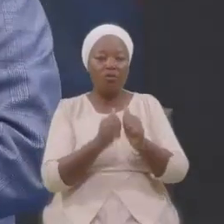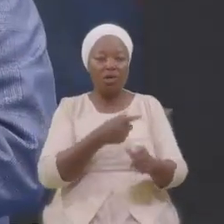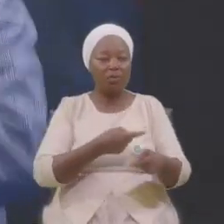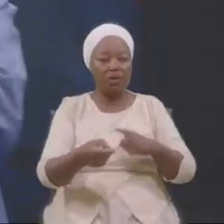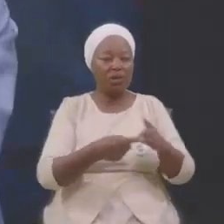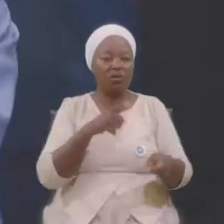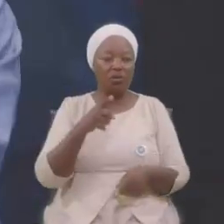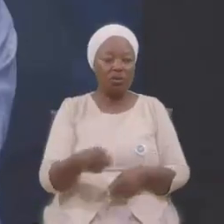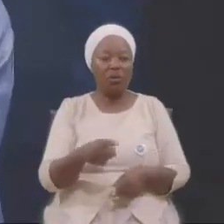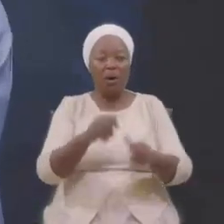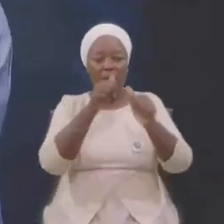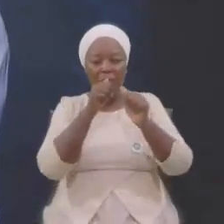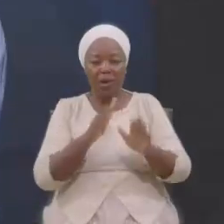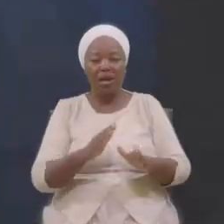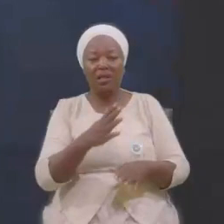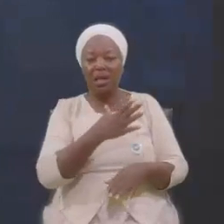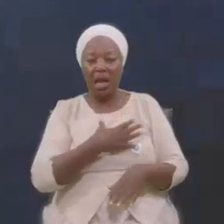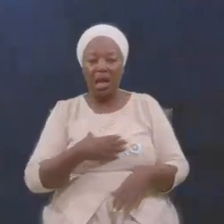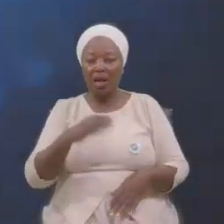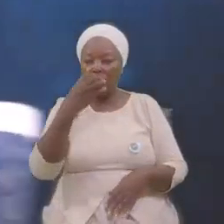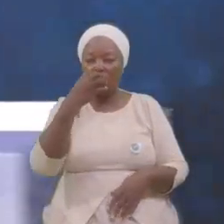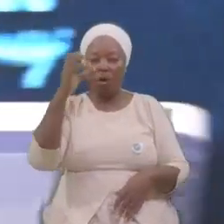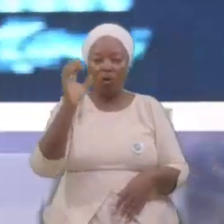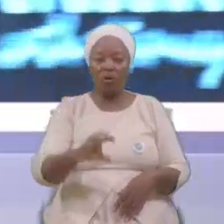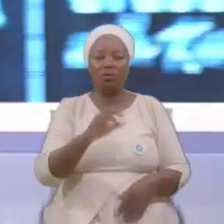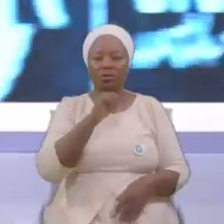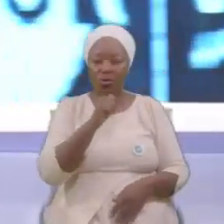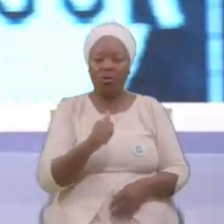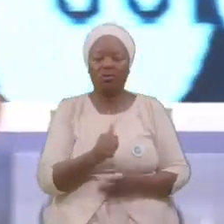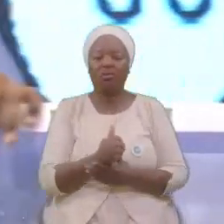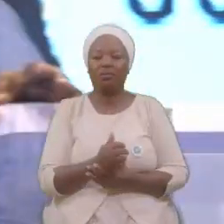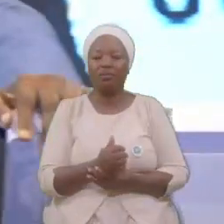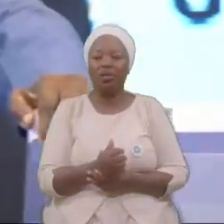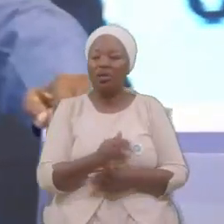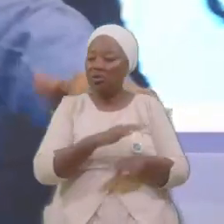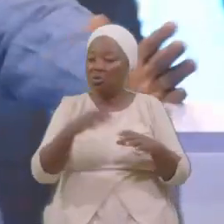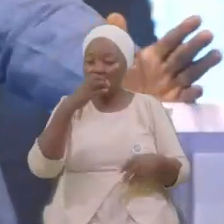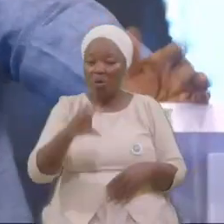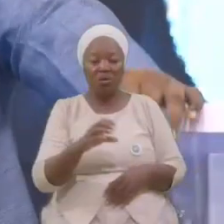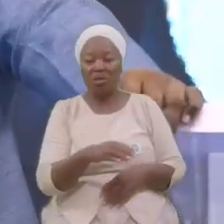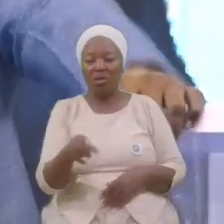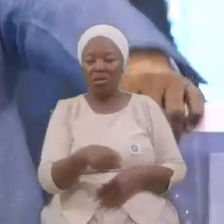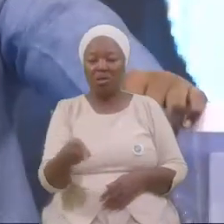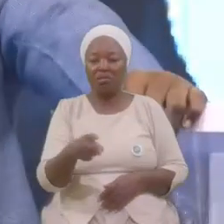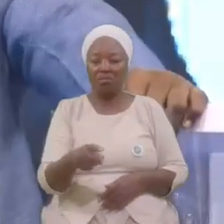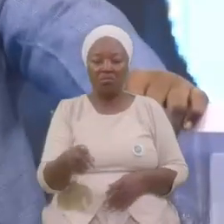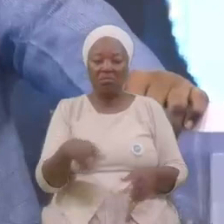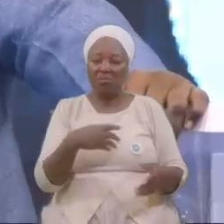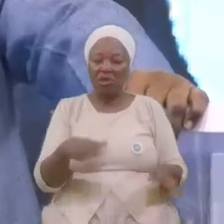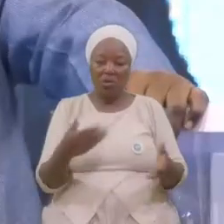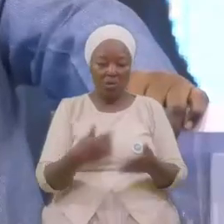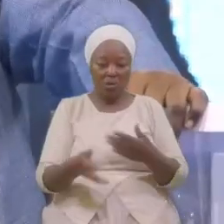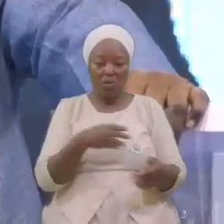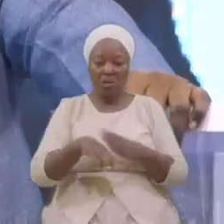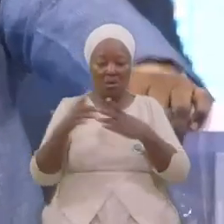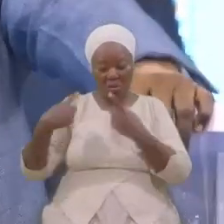you. Bless and curse not. Don't curse them even in your heart. Don't curse